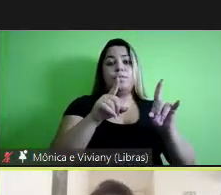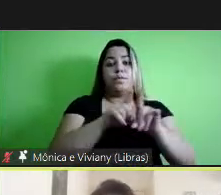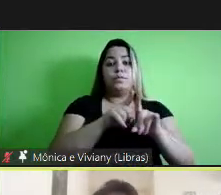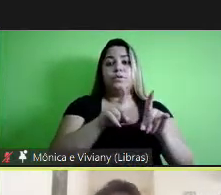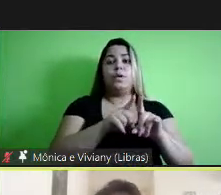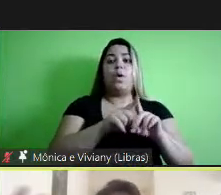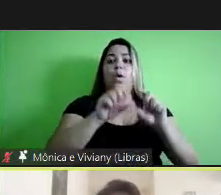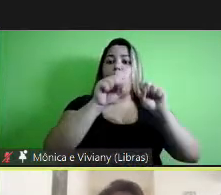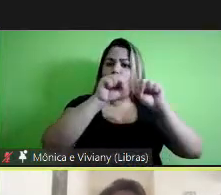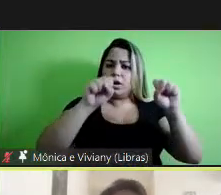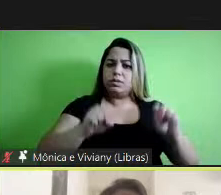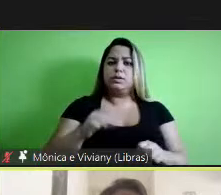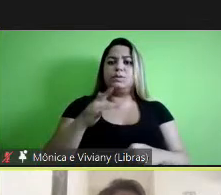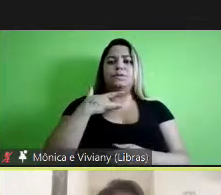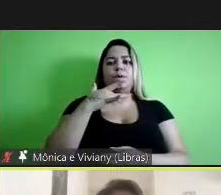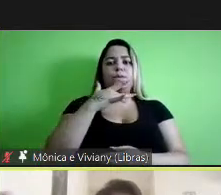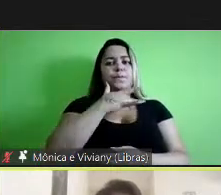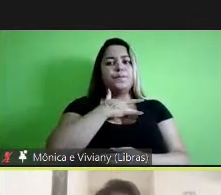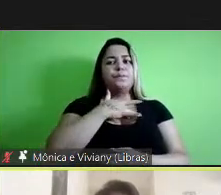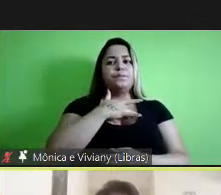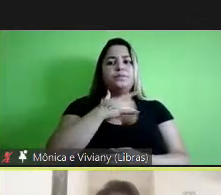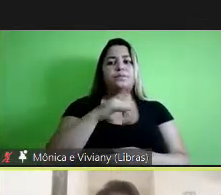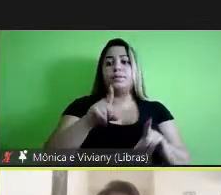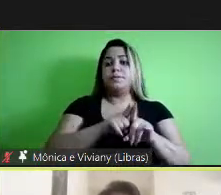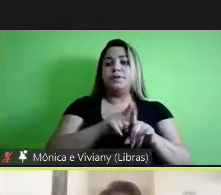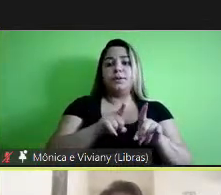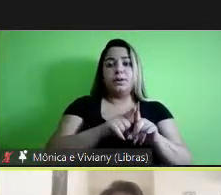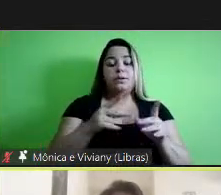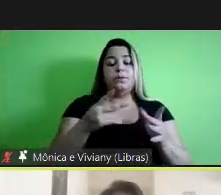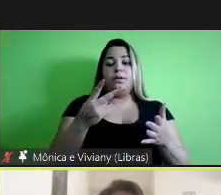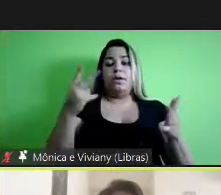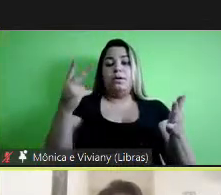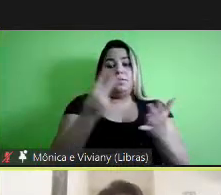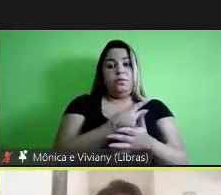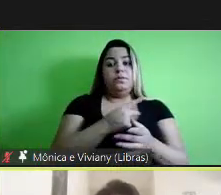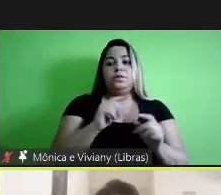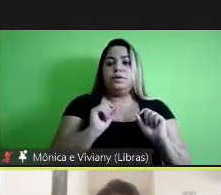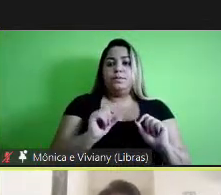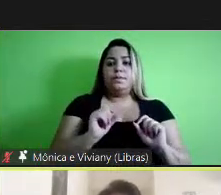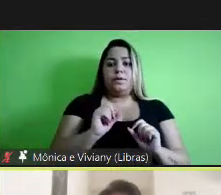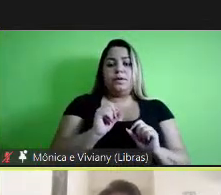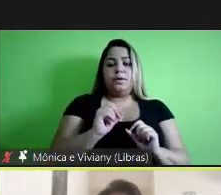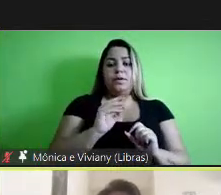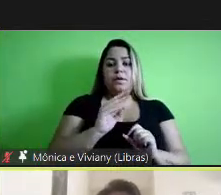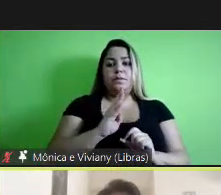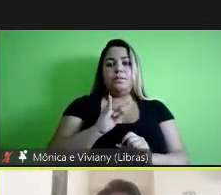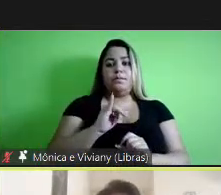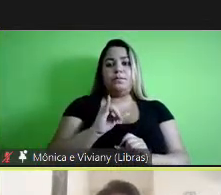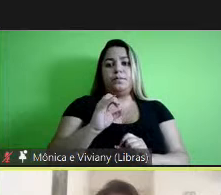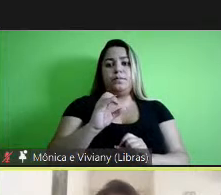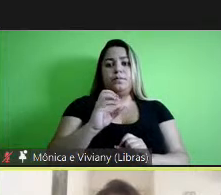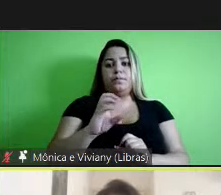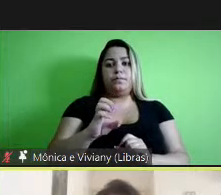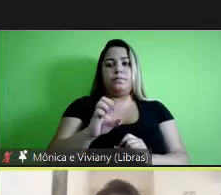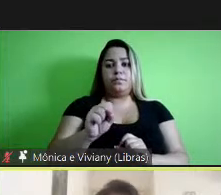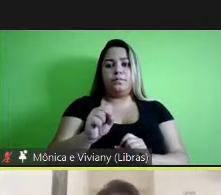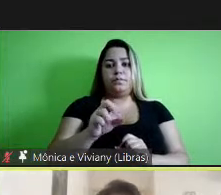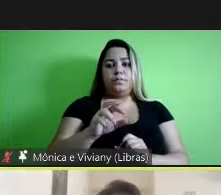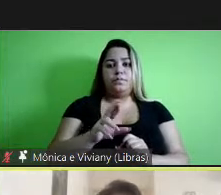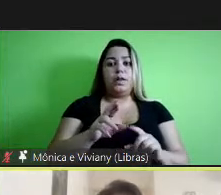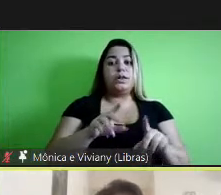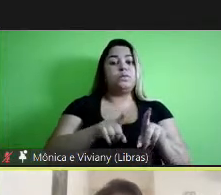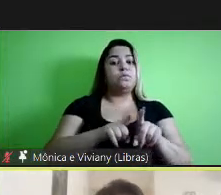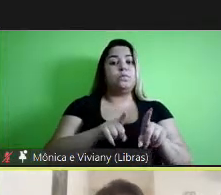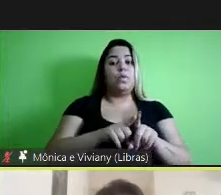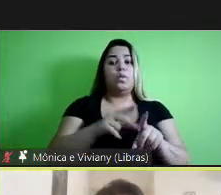to have neutral carbon footprint that will not a system that will not be so impactive or